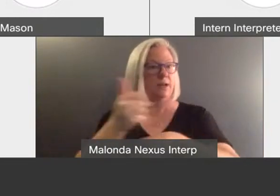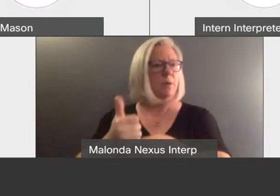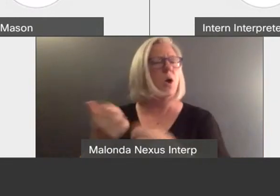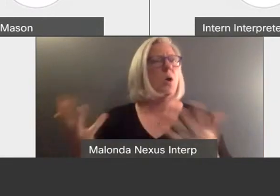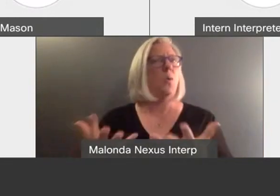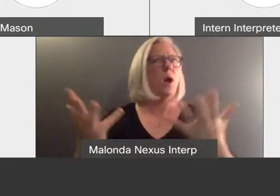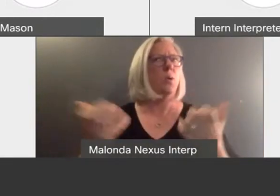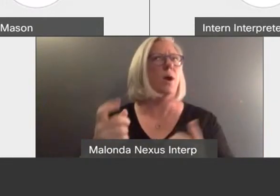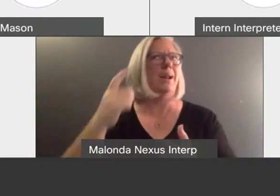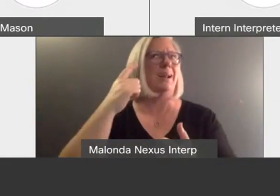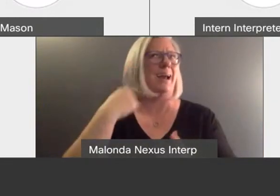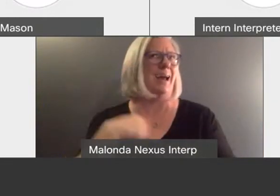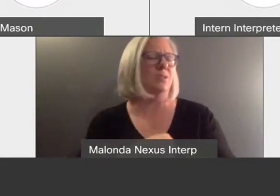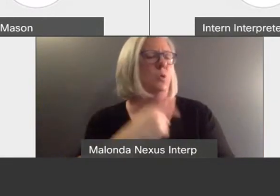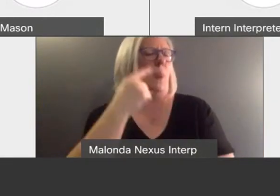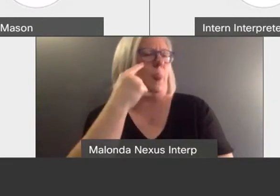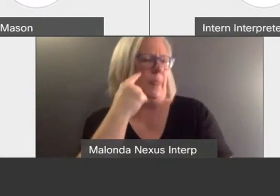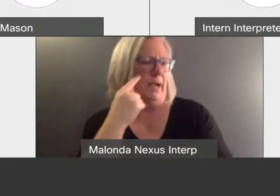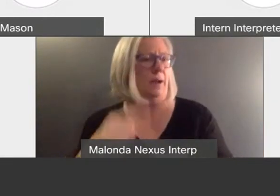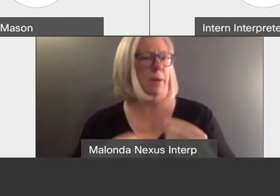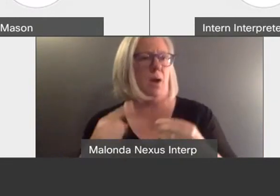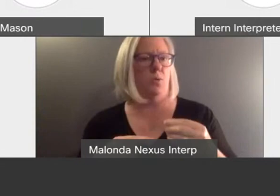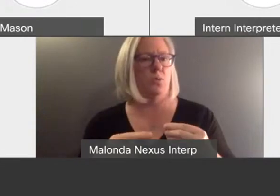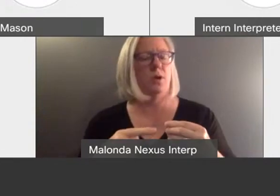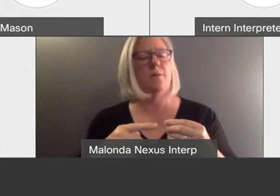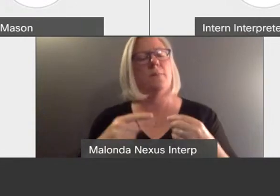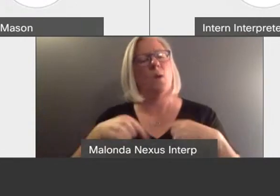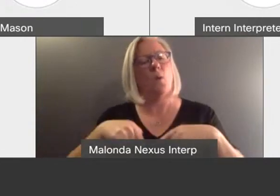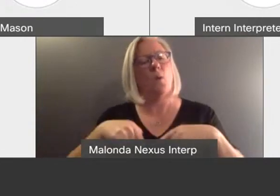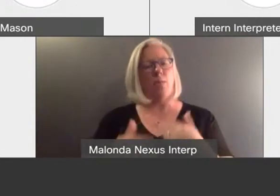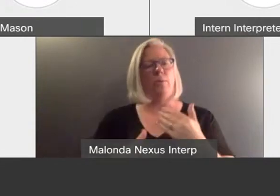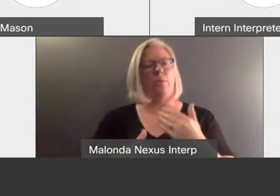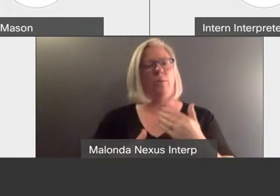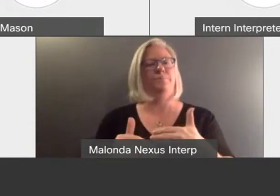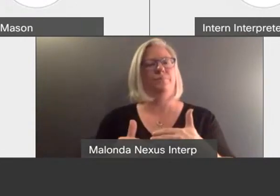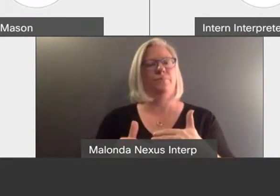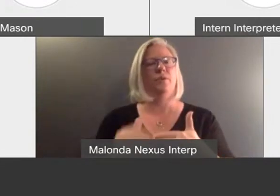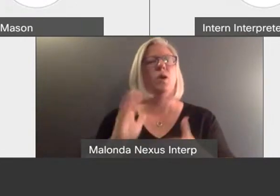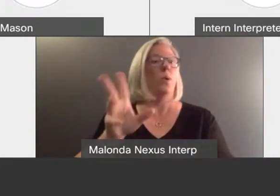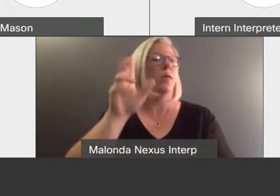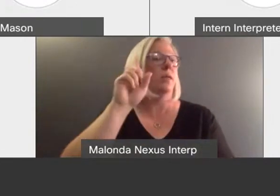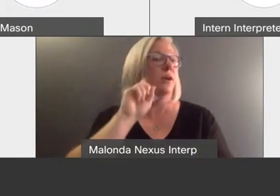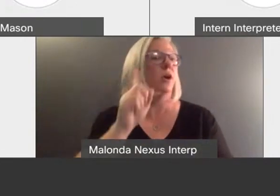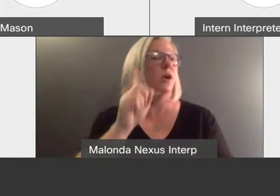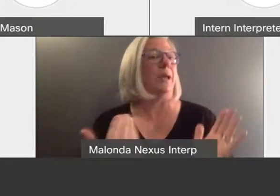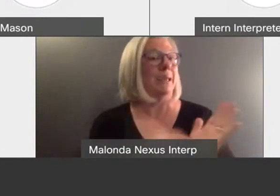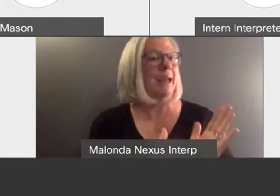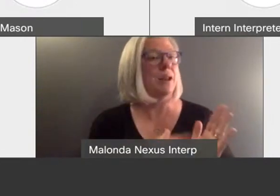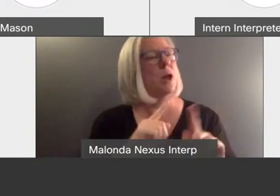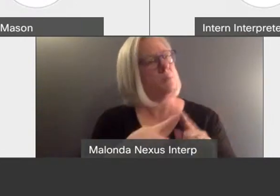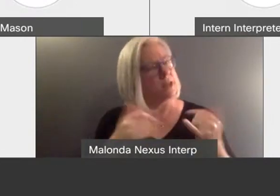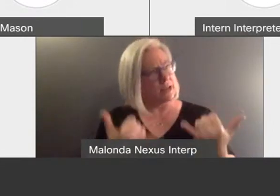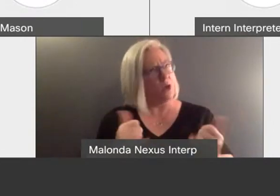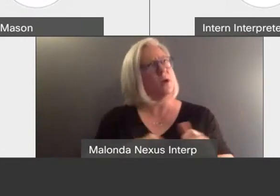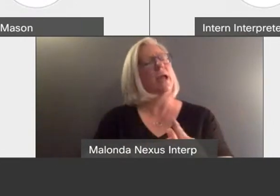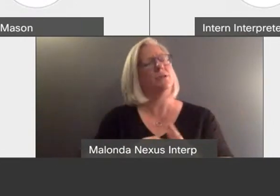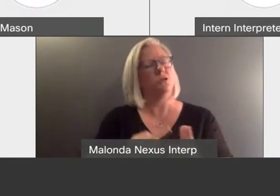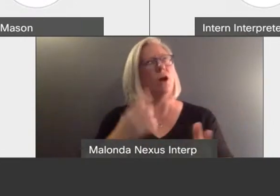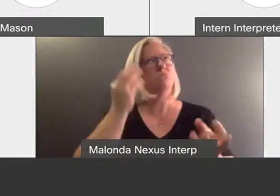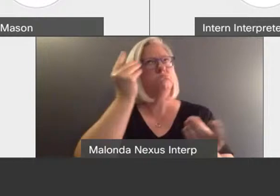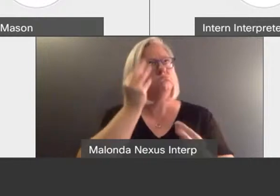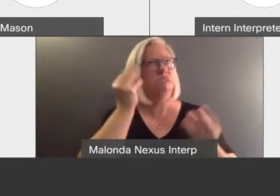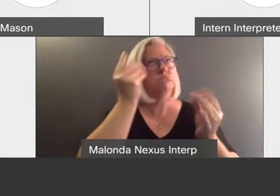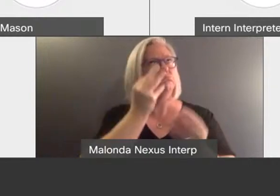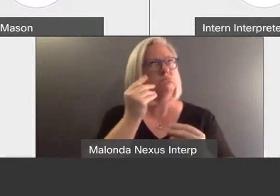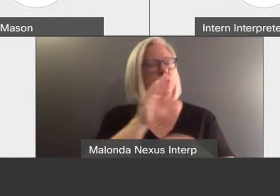thinking about as we're going? And it's not the last time we're going to hear from you, but at least something that you can plant in our minds as we're moving now. And we